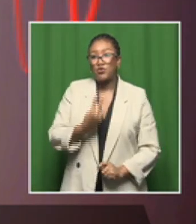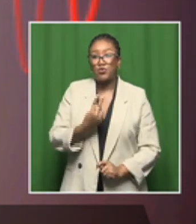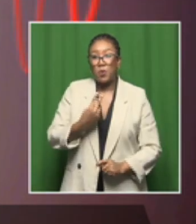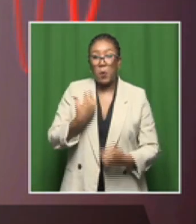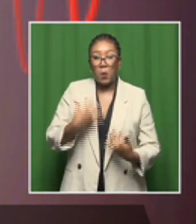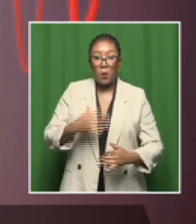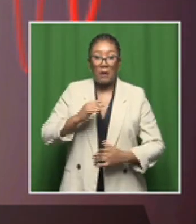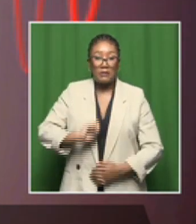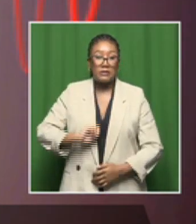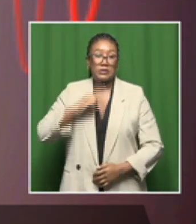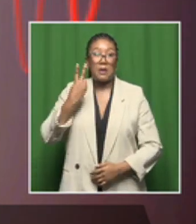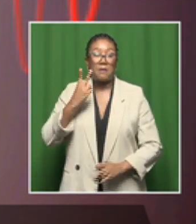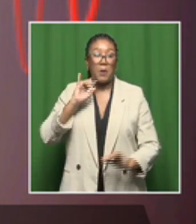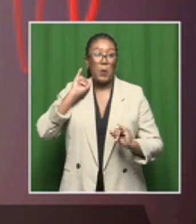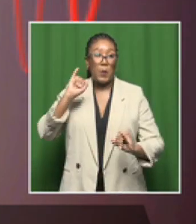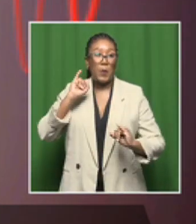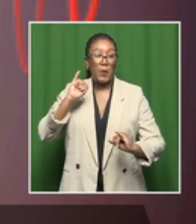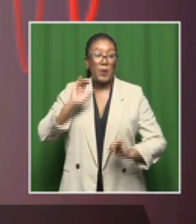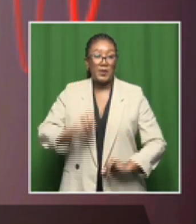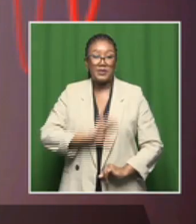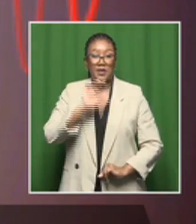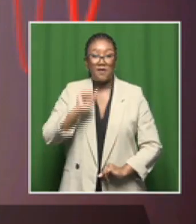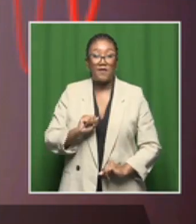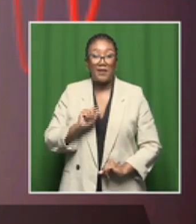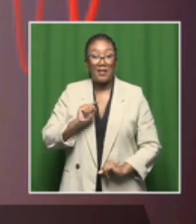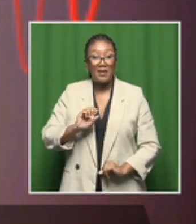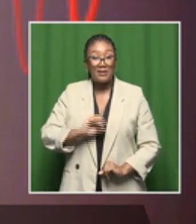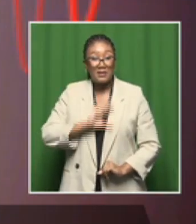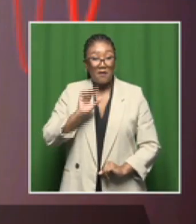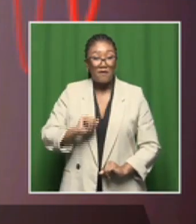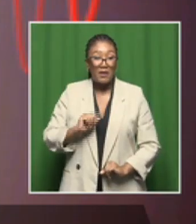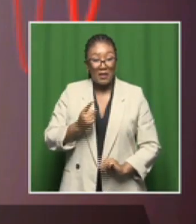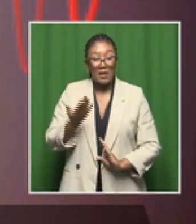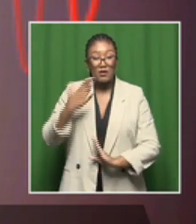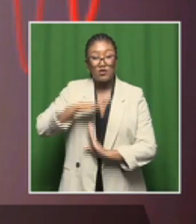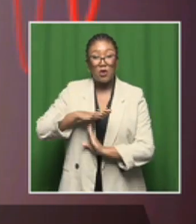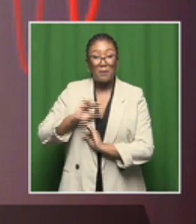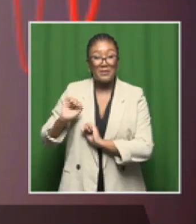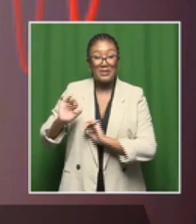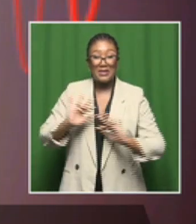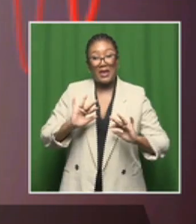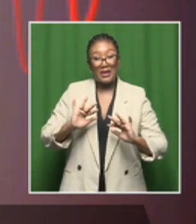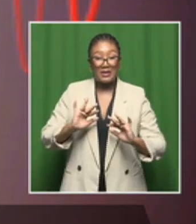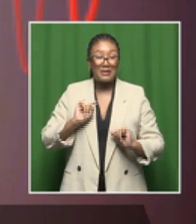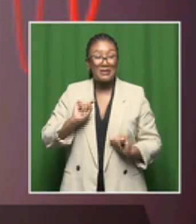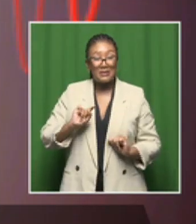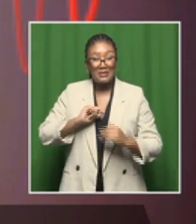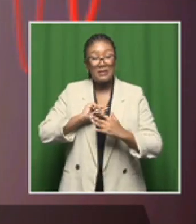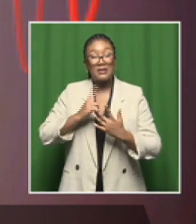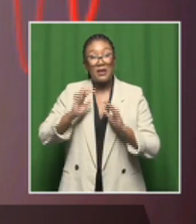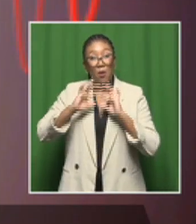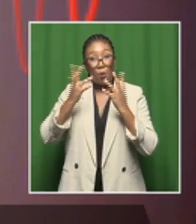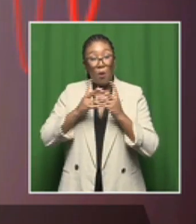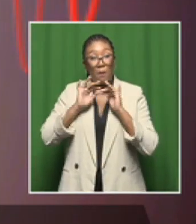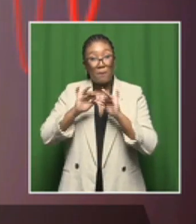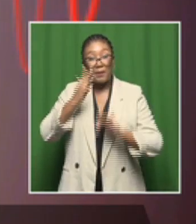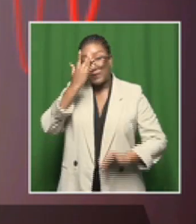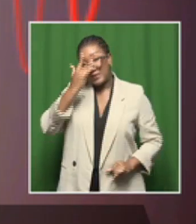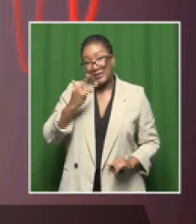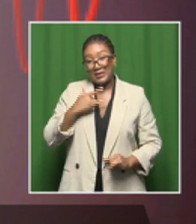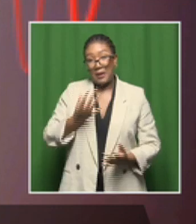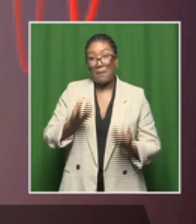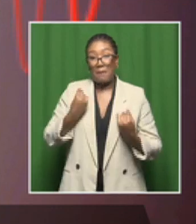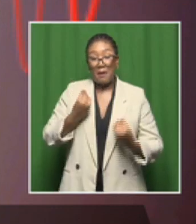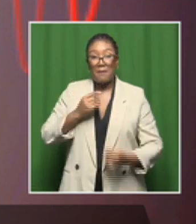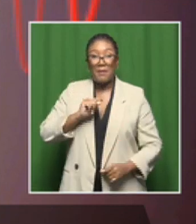Africa, with our country now ranking among the top 10 in the world for diabetes prevalence. And this surge